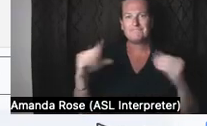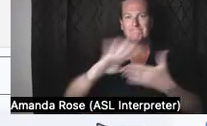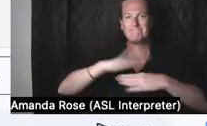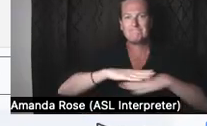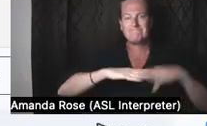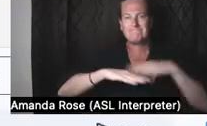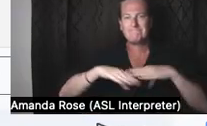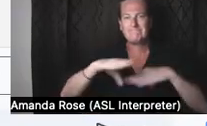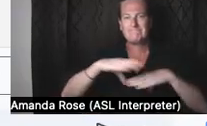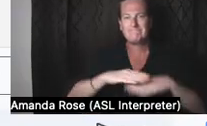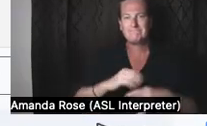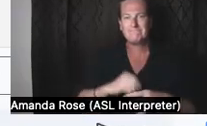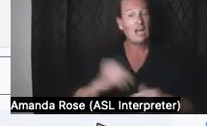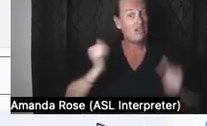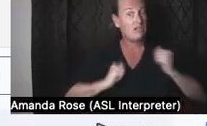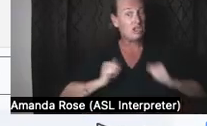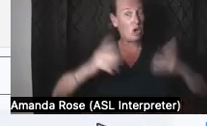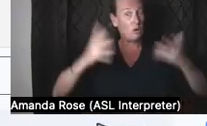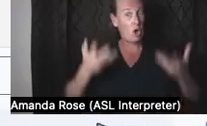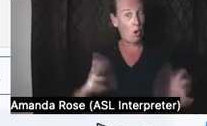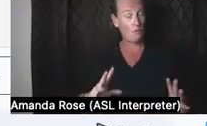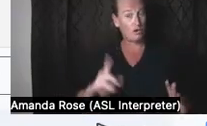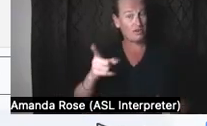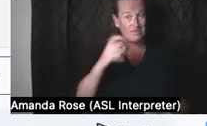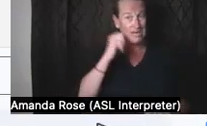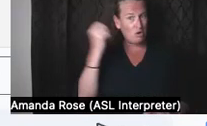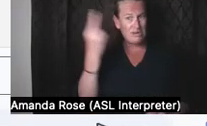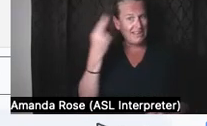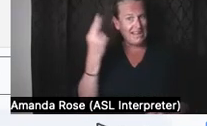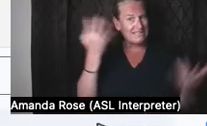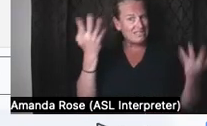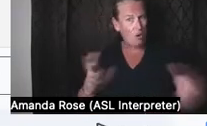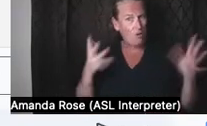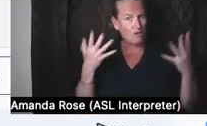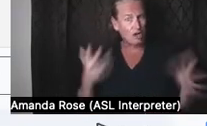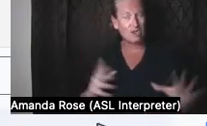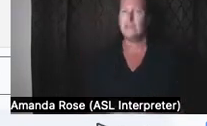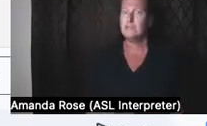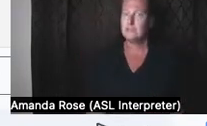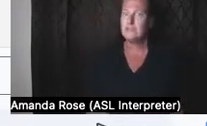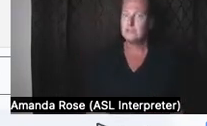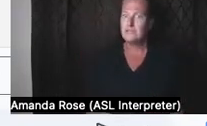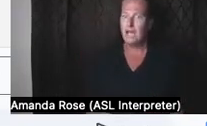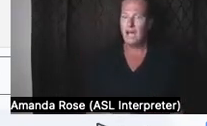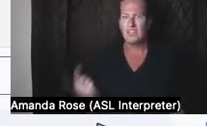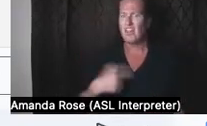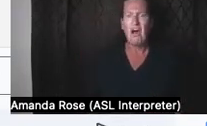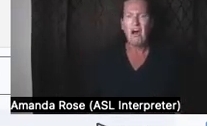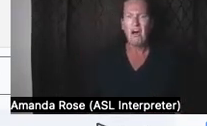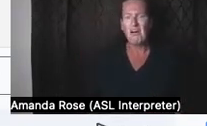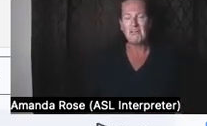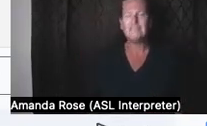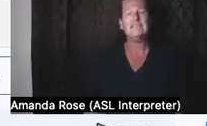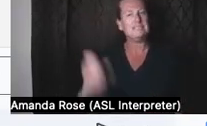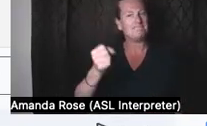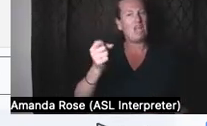what? The show is over. They don't realize that it's the show never ends. Yeah, it's just it's like I don't know. Oh yeah, it automatically goes